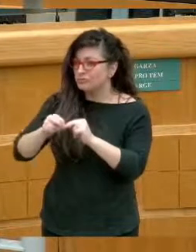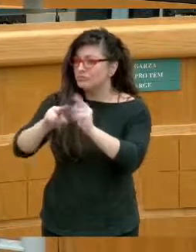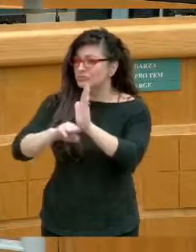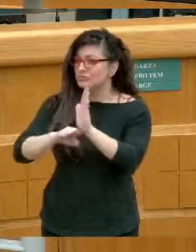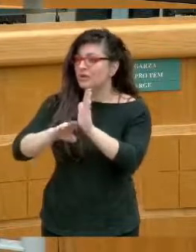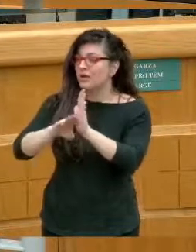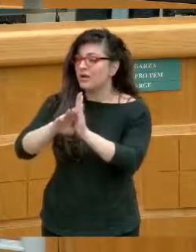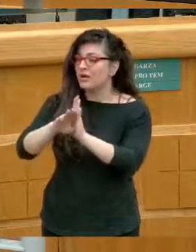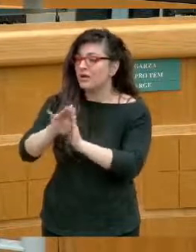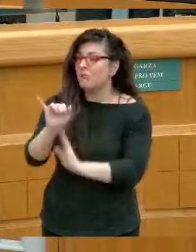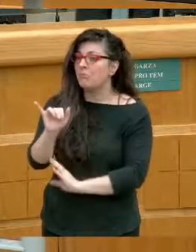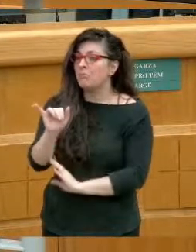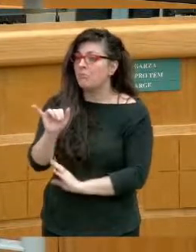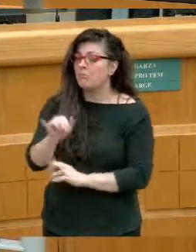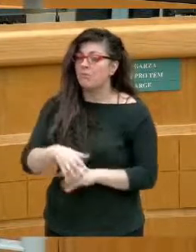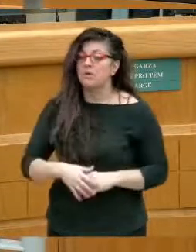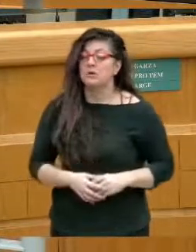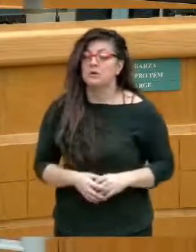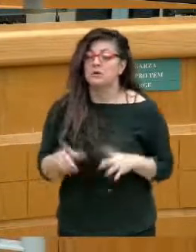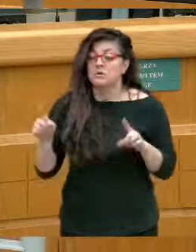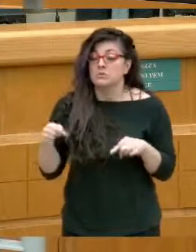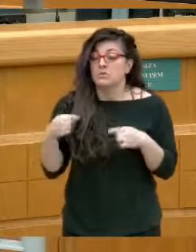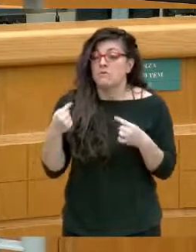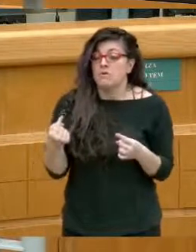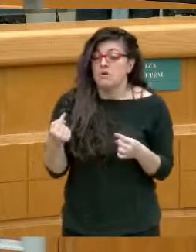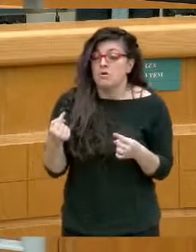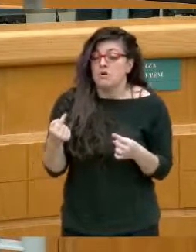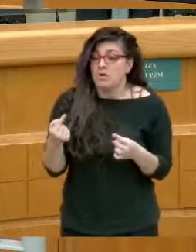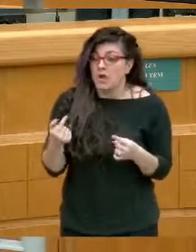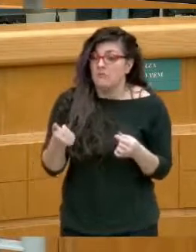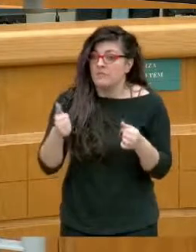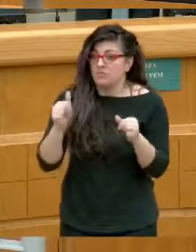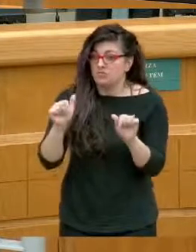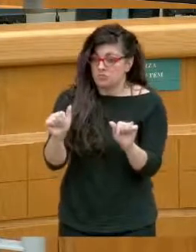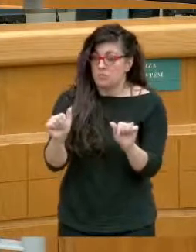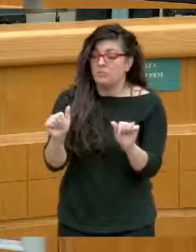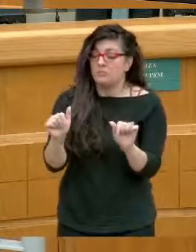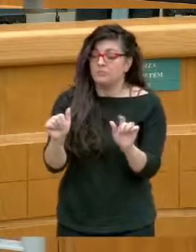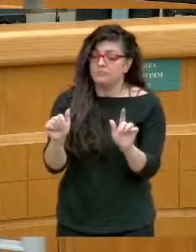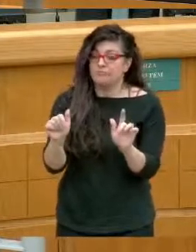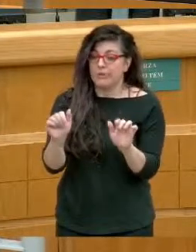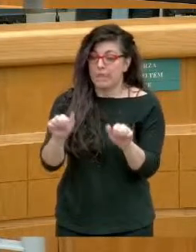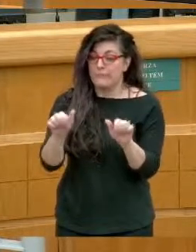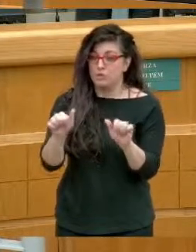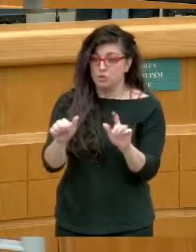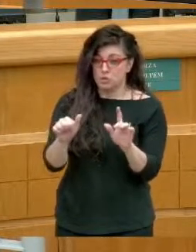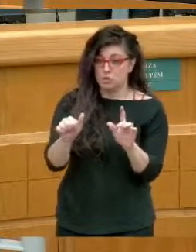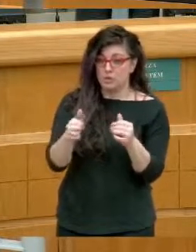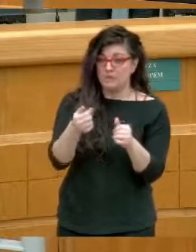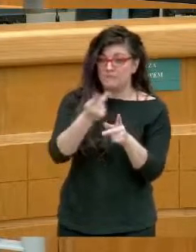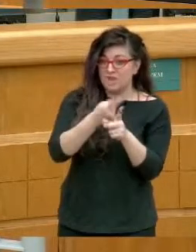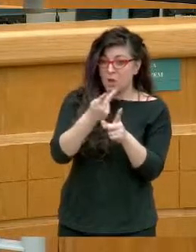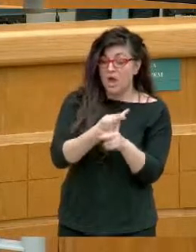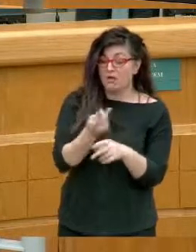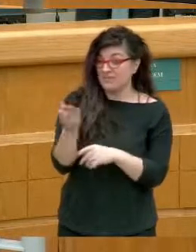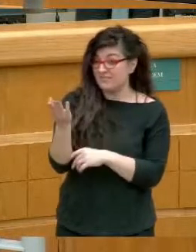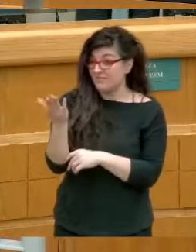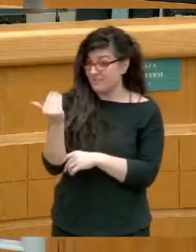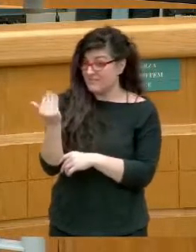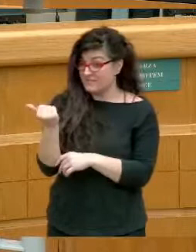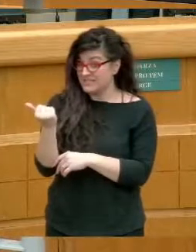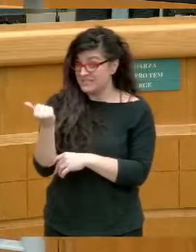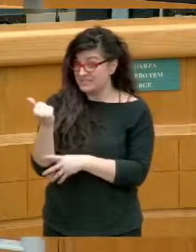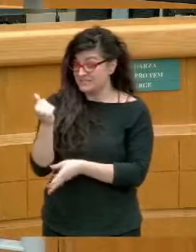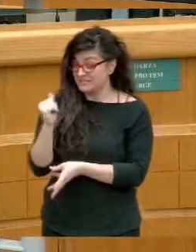that. Thus far, I've been able to connect 4 of these 15 cases to one of the